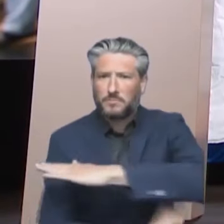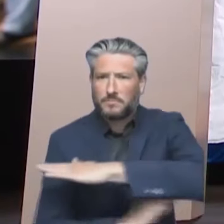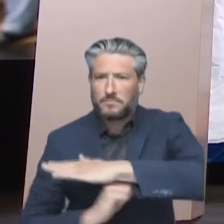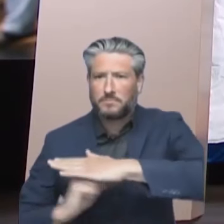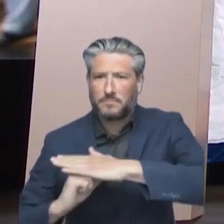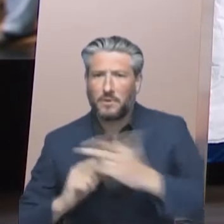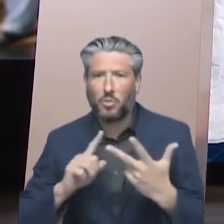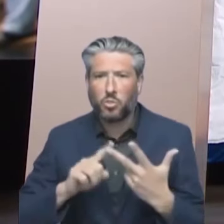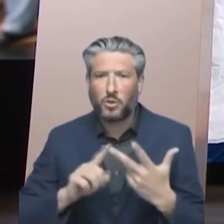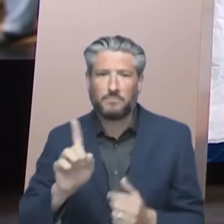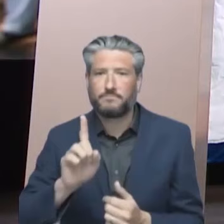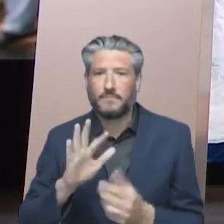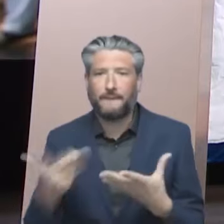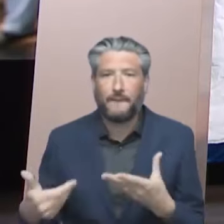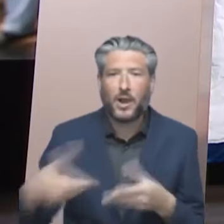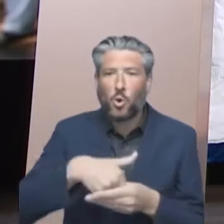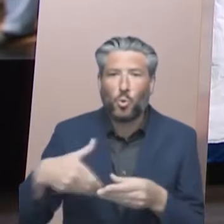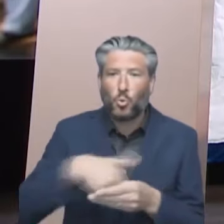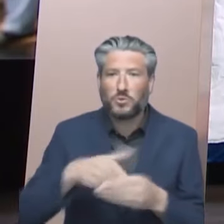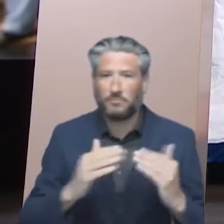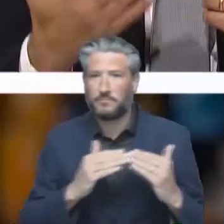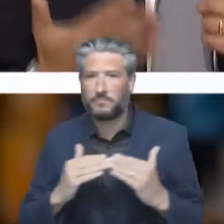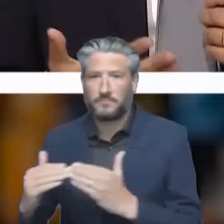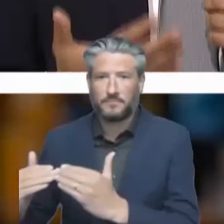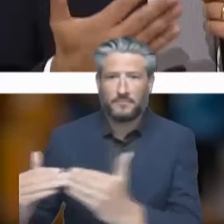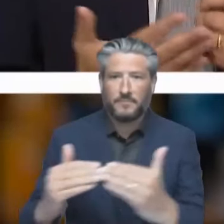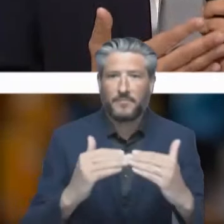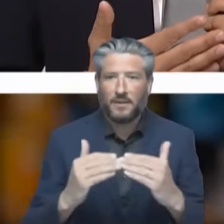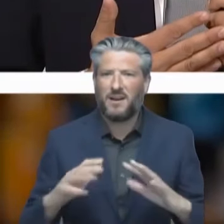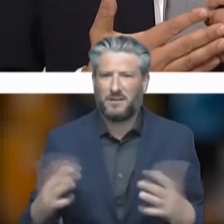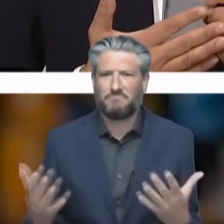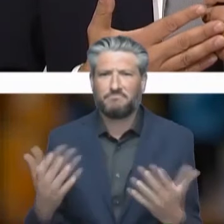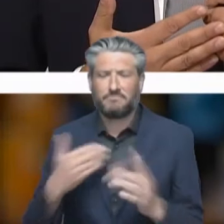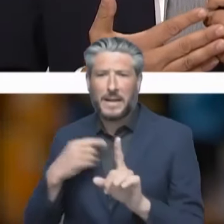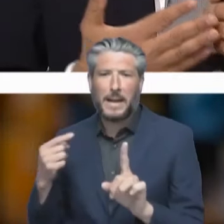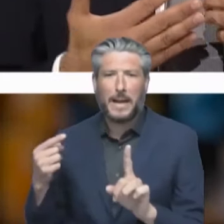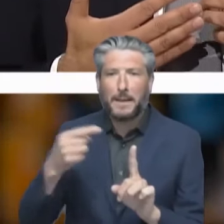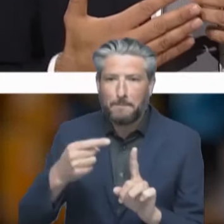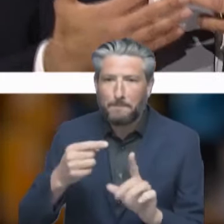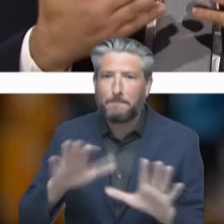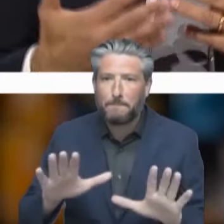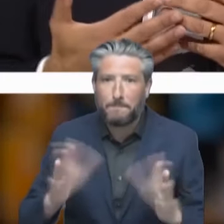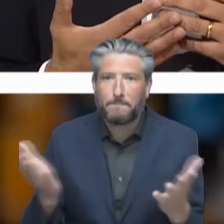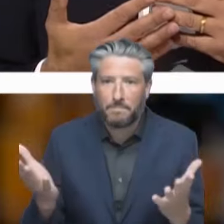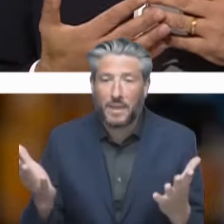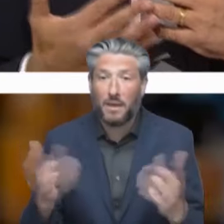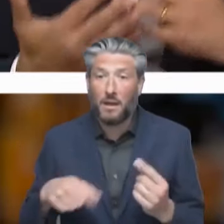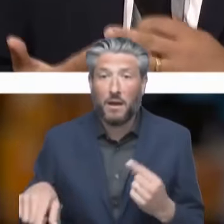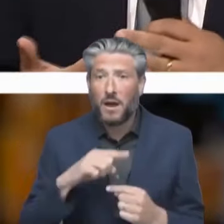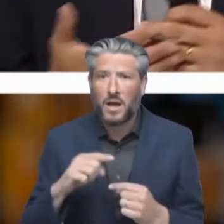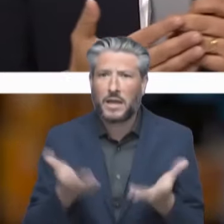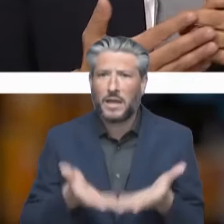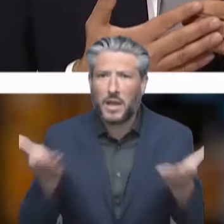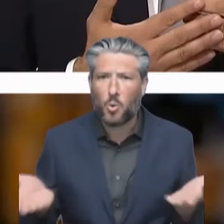We are going to ensure that we can promote the employability and equality of